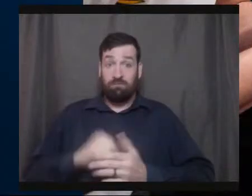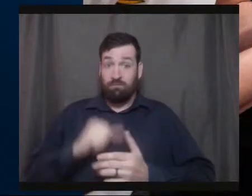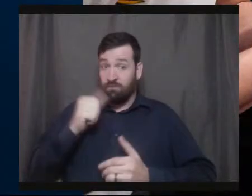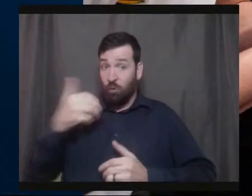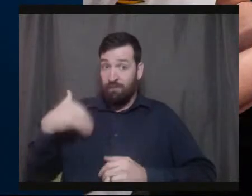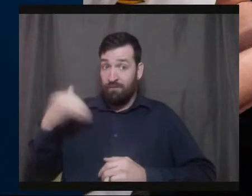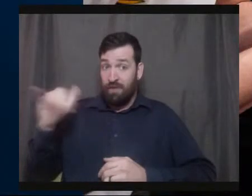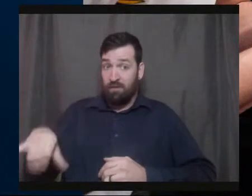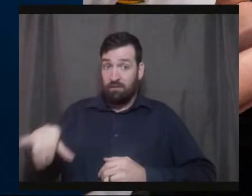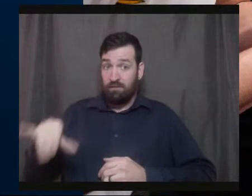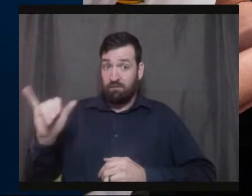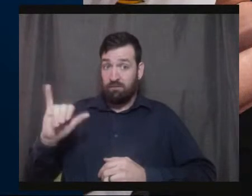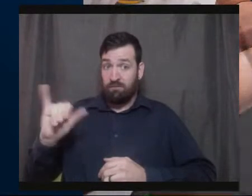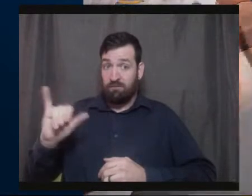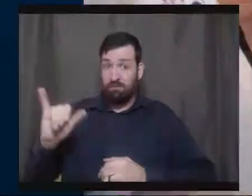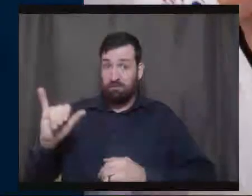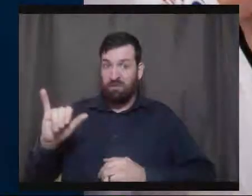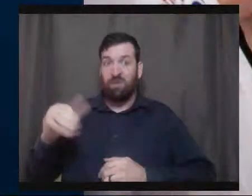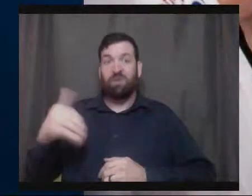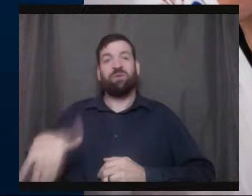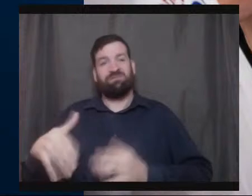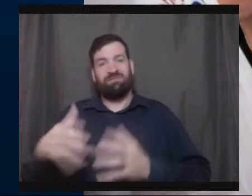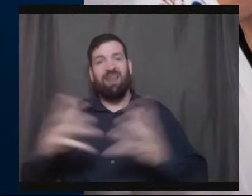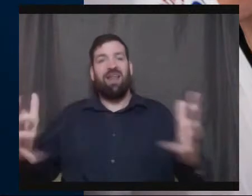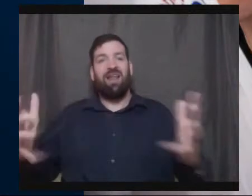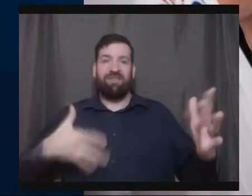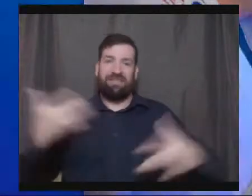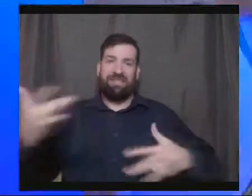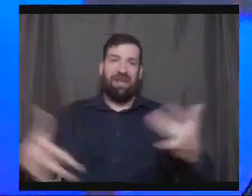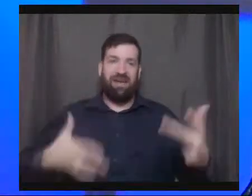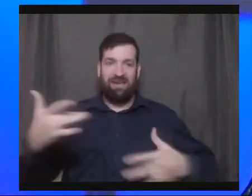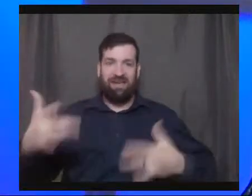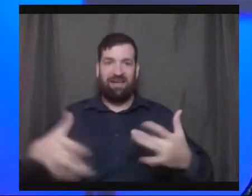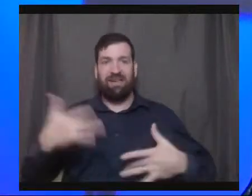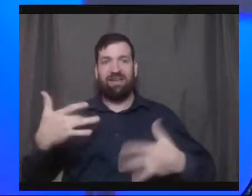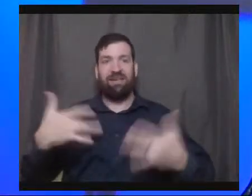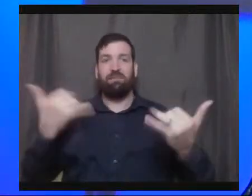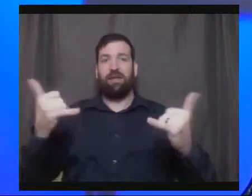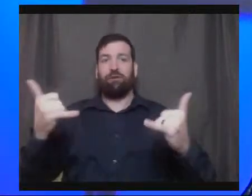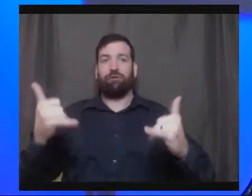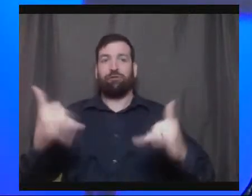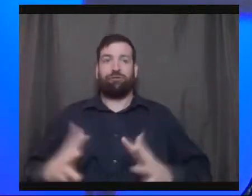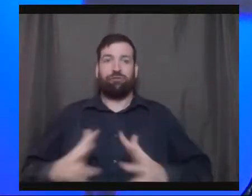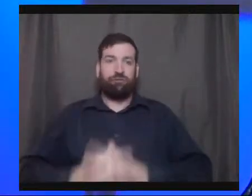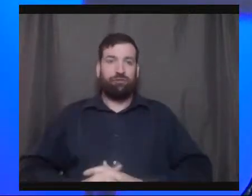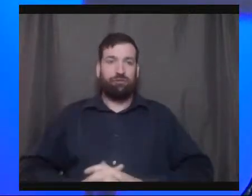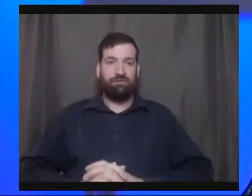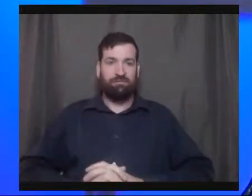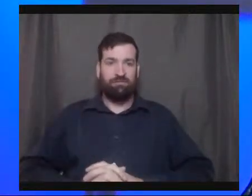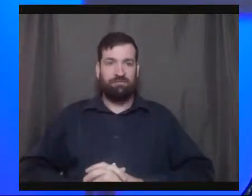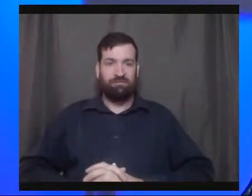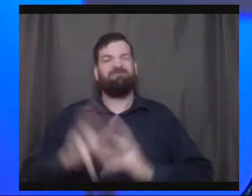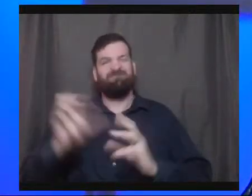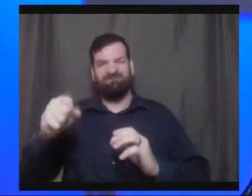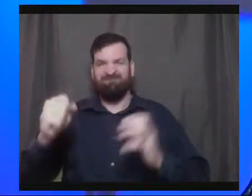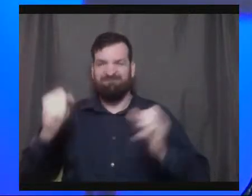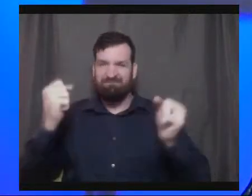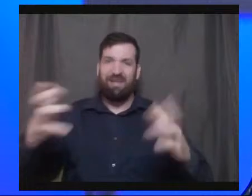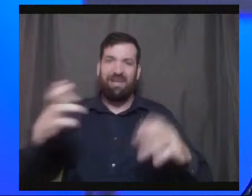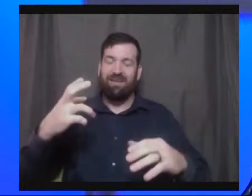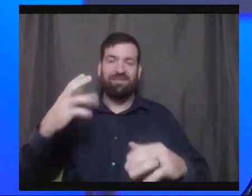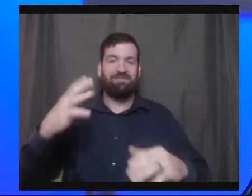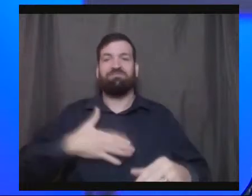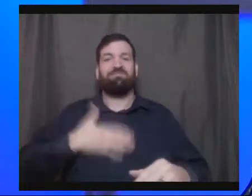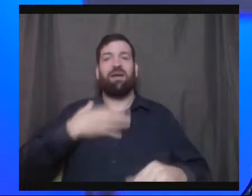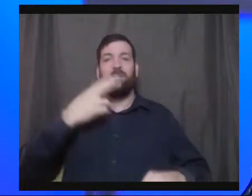just a lot of excited players there. Rock Chalk, Jayhawk. Yes, a lot of happy fans out there. So tip-off is tonight